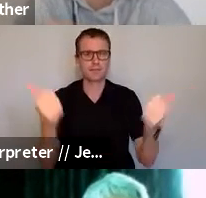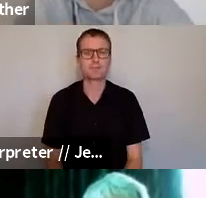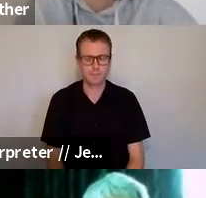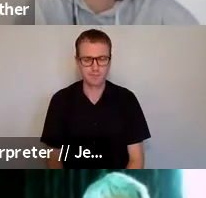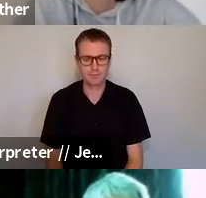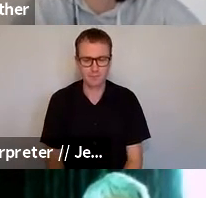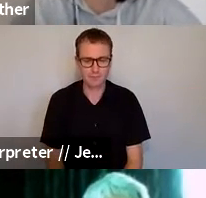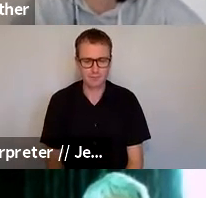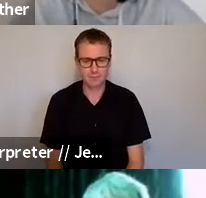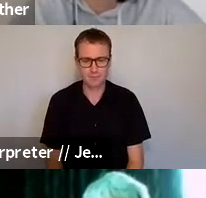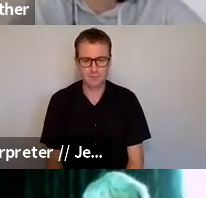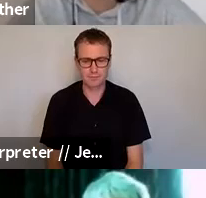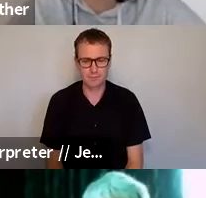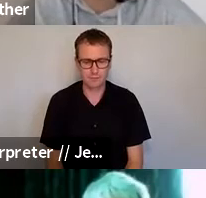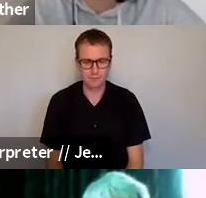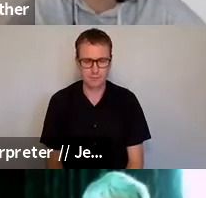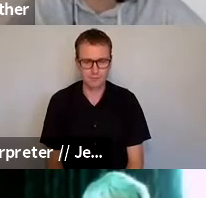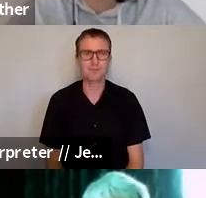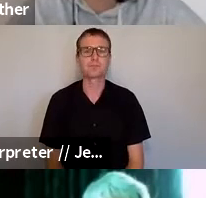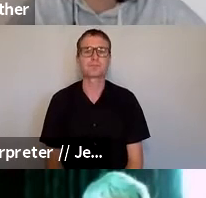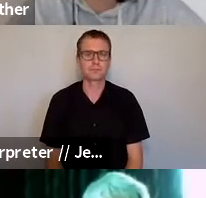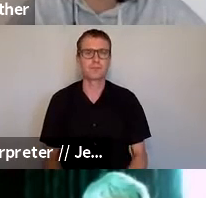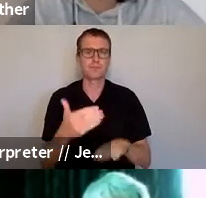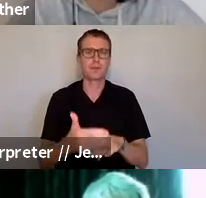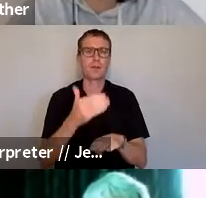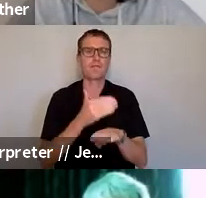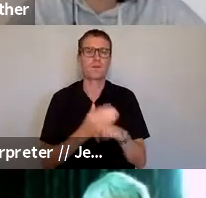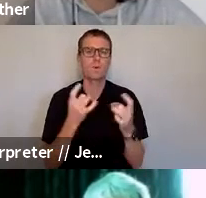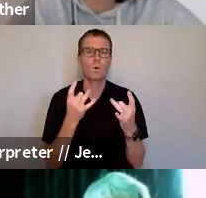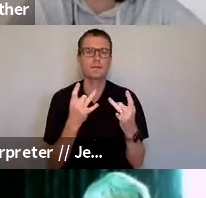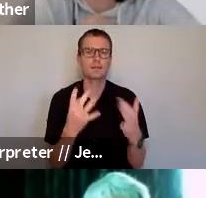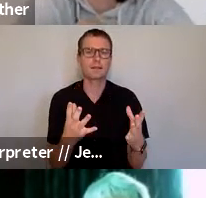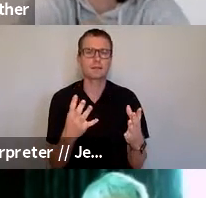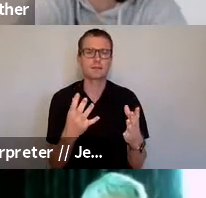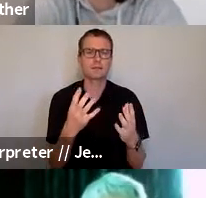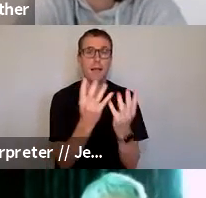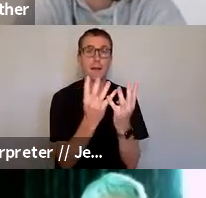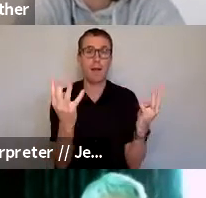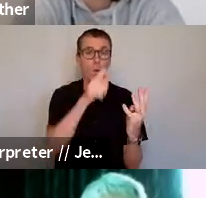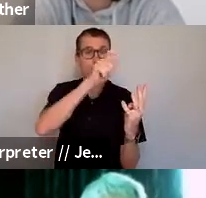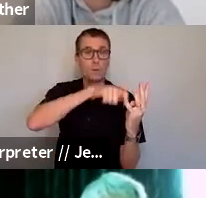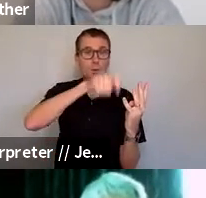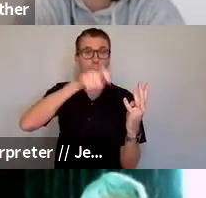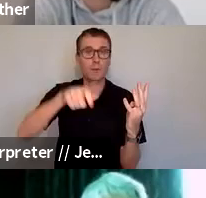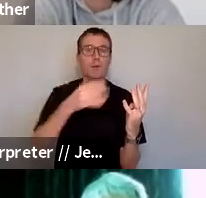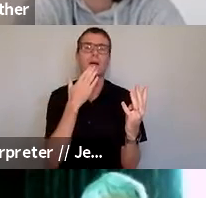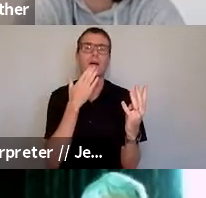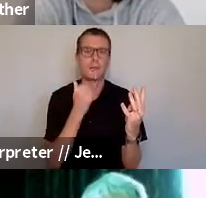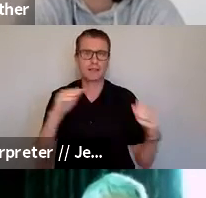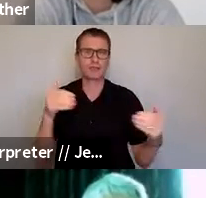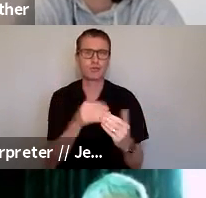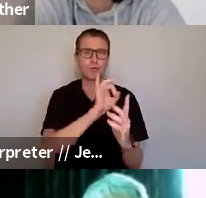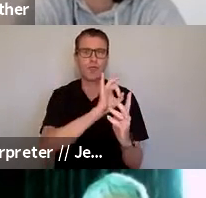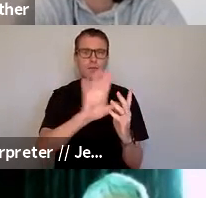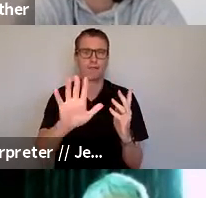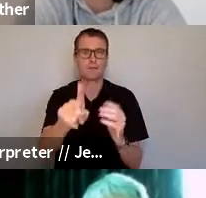All right, before we start, I'm going to ask the panel to introduce themselves, and they are going to give us their